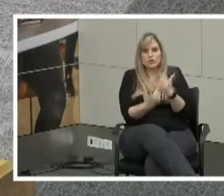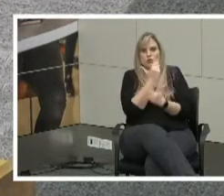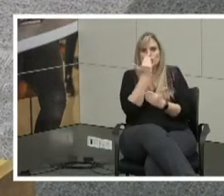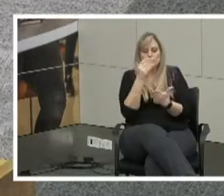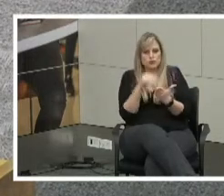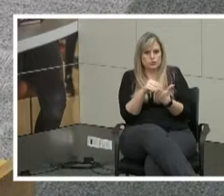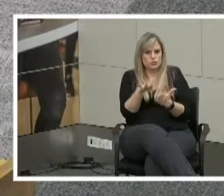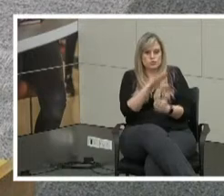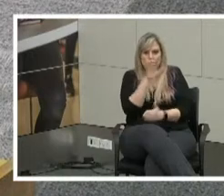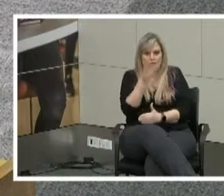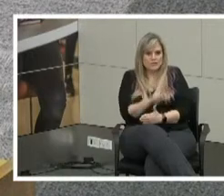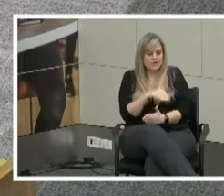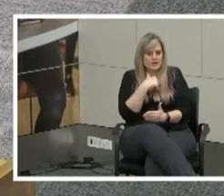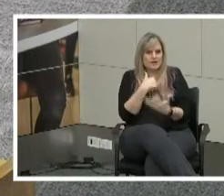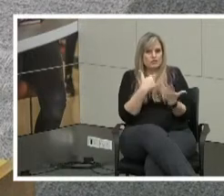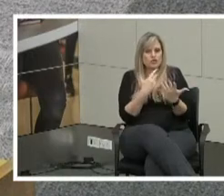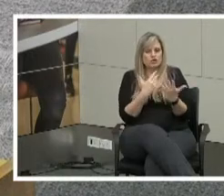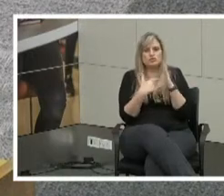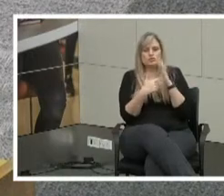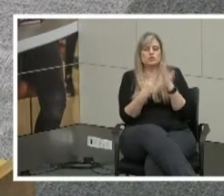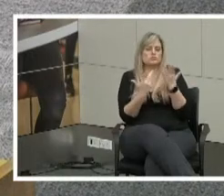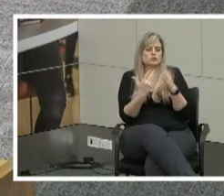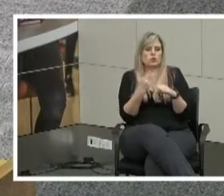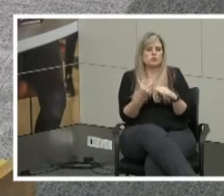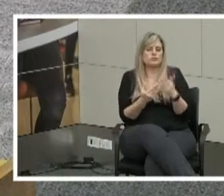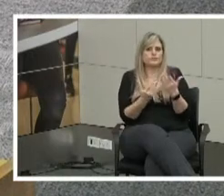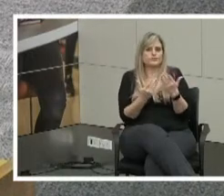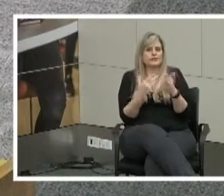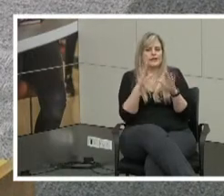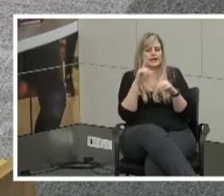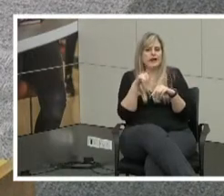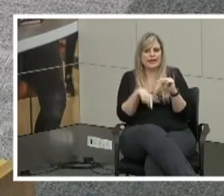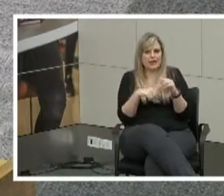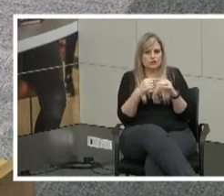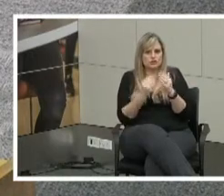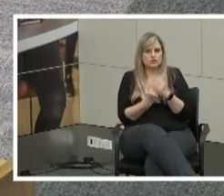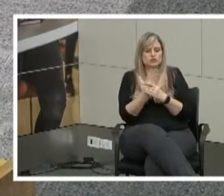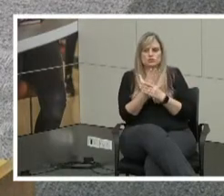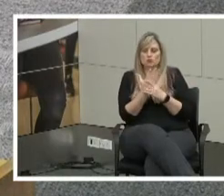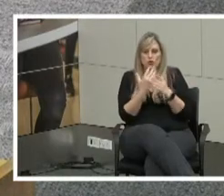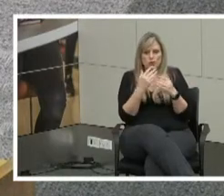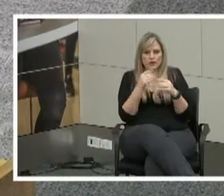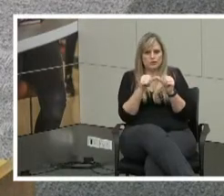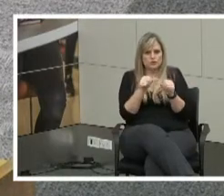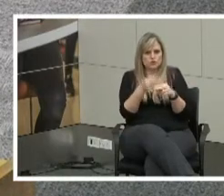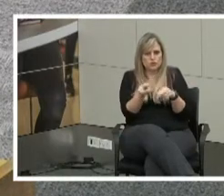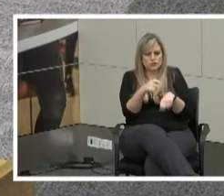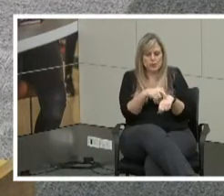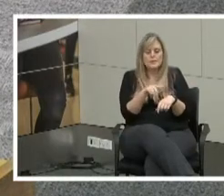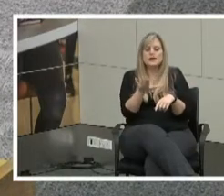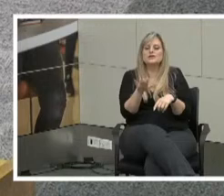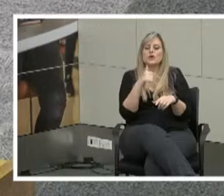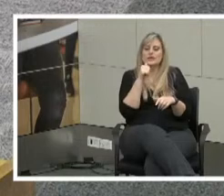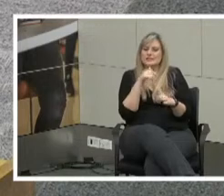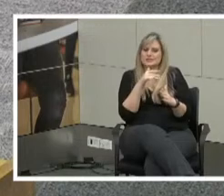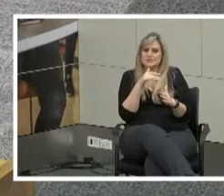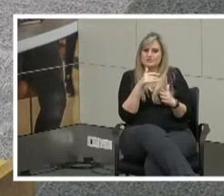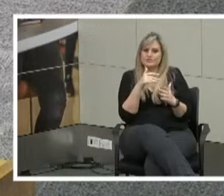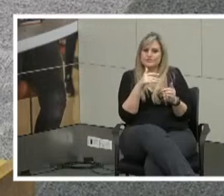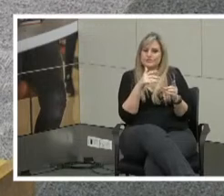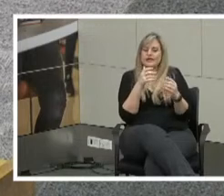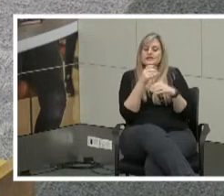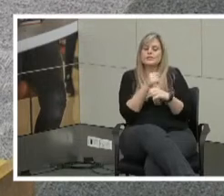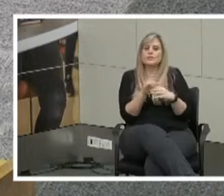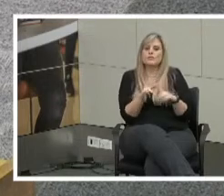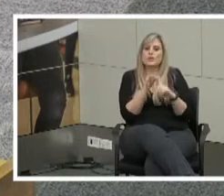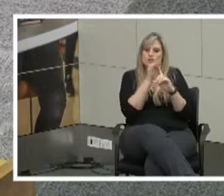students who do not show growth within an arbitrary amount of time this places bilingual teachers at a disadvantage especially if their campus is transitioning